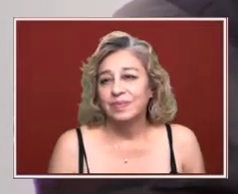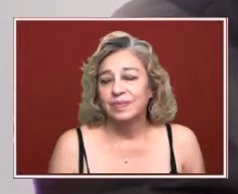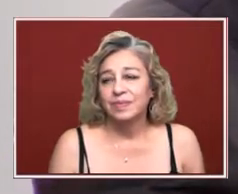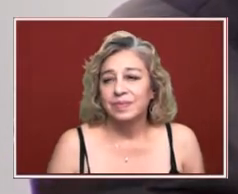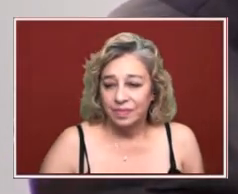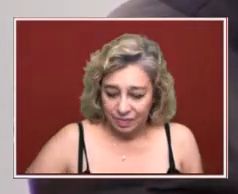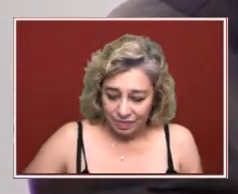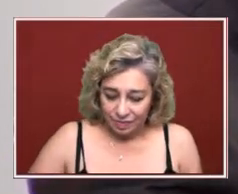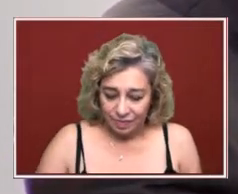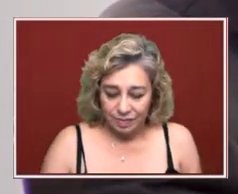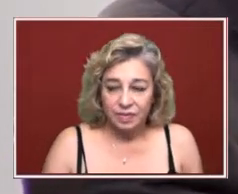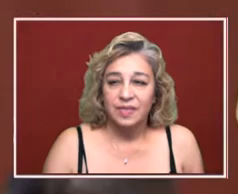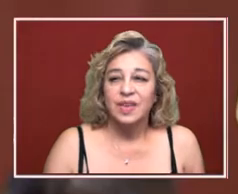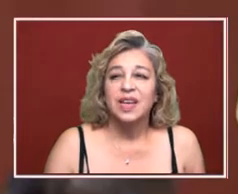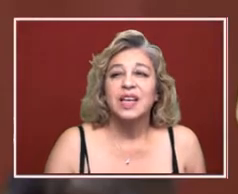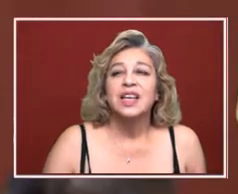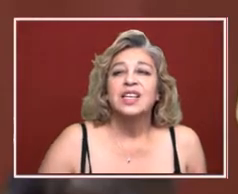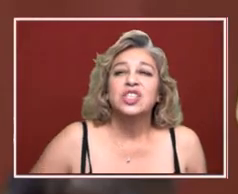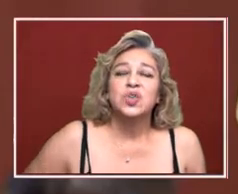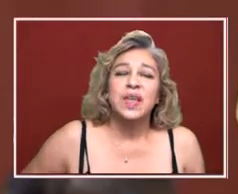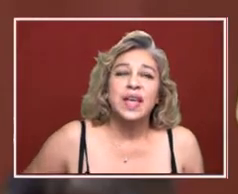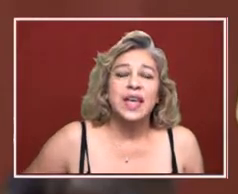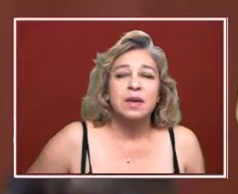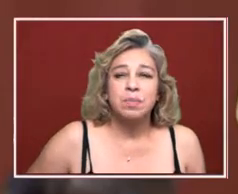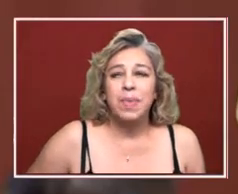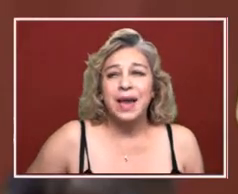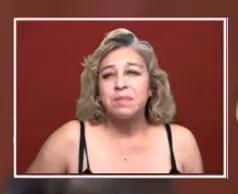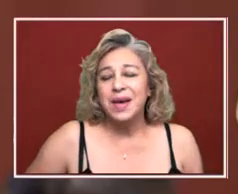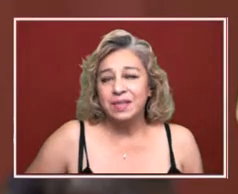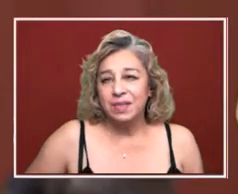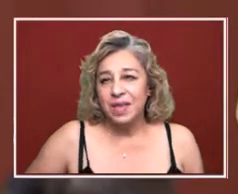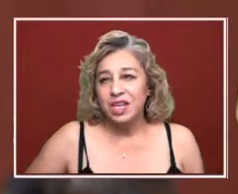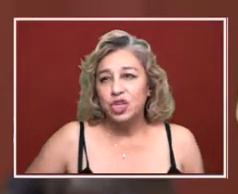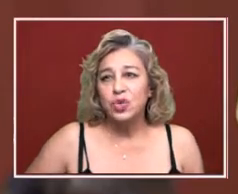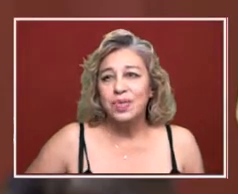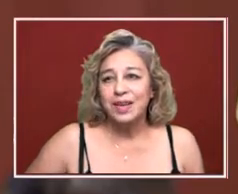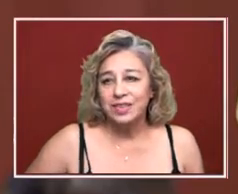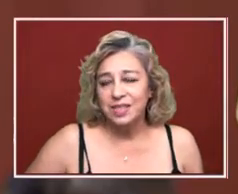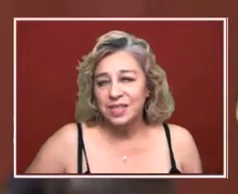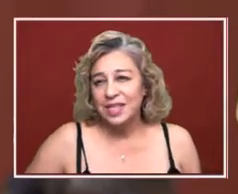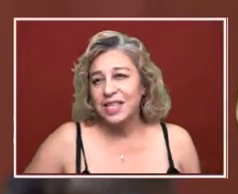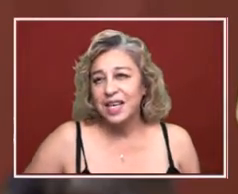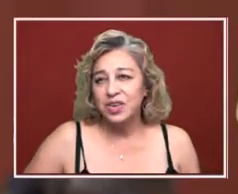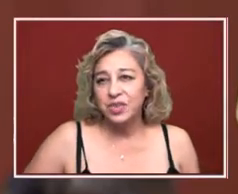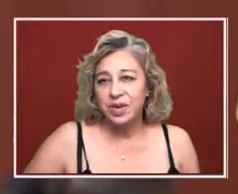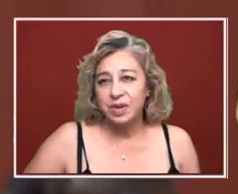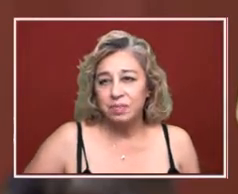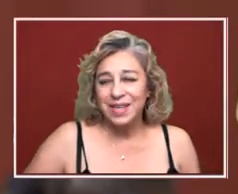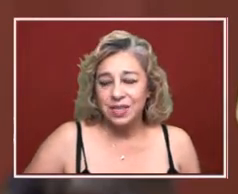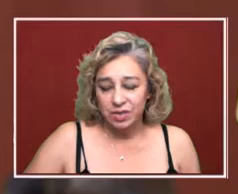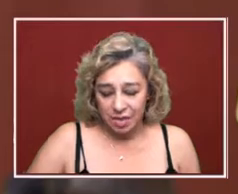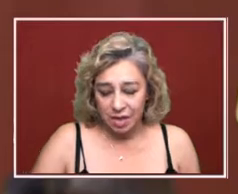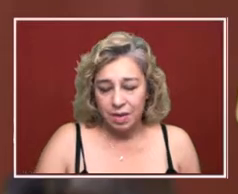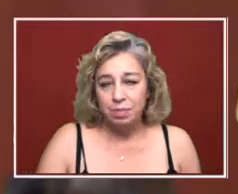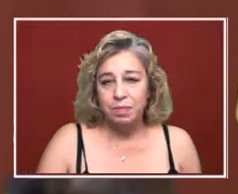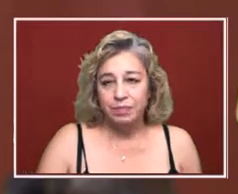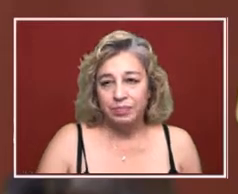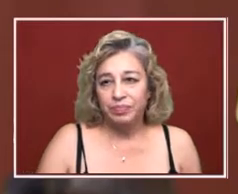2,600 pesos bimestrales so they get bi-monthly 2,600